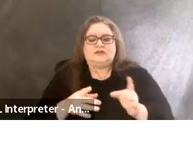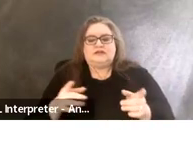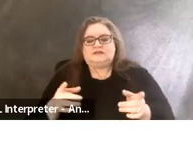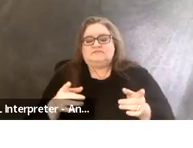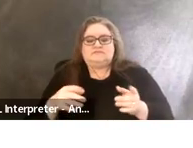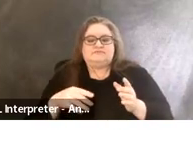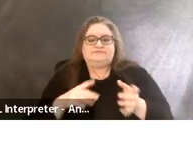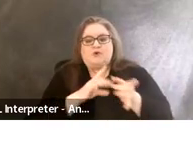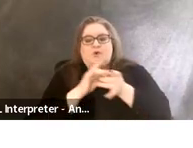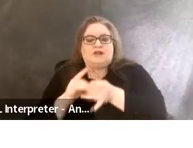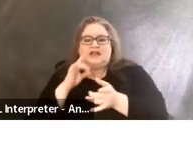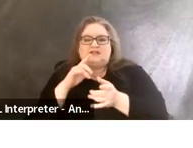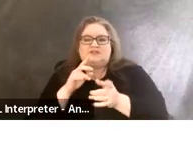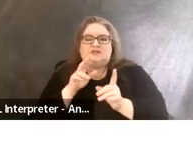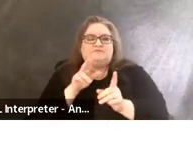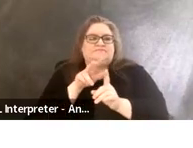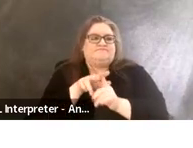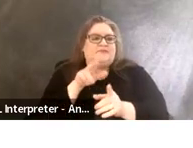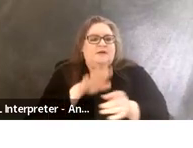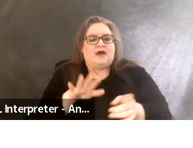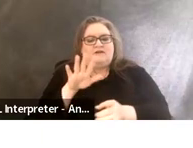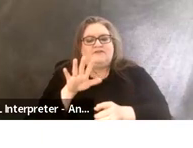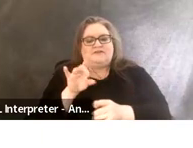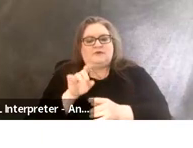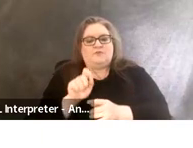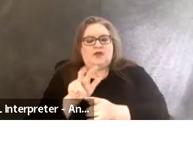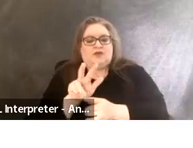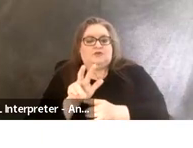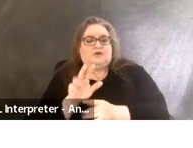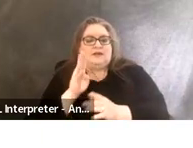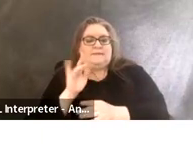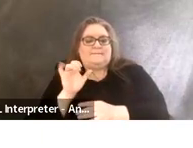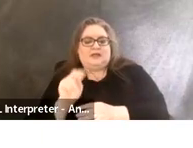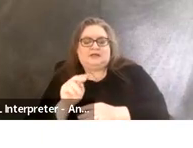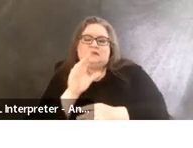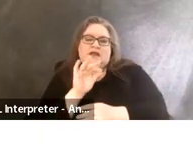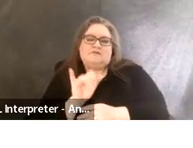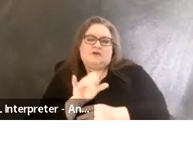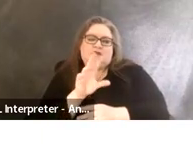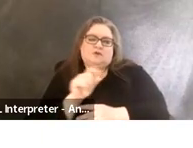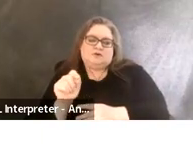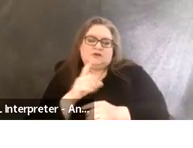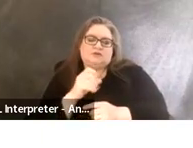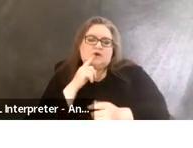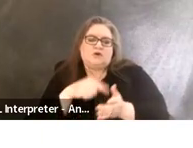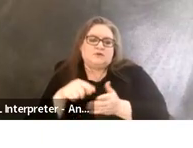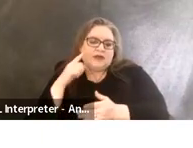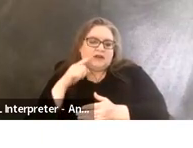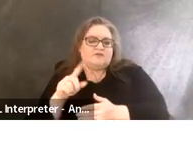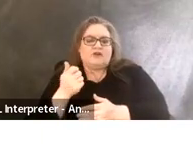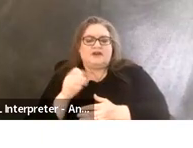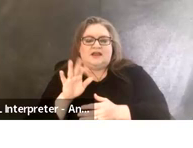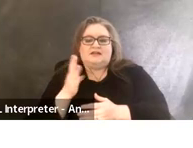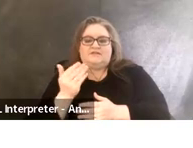reaching about $53.8 billion in fiscal year 2020. So spending on 1915C